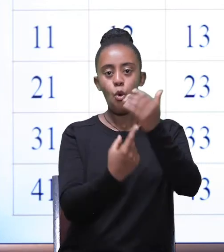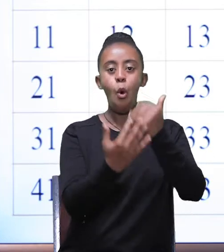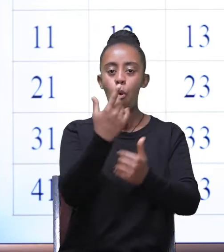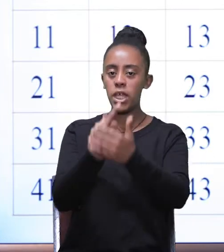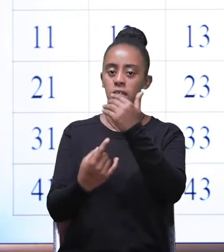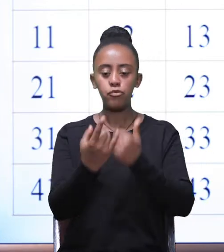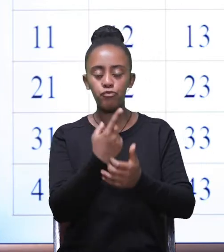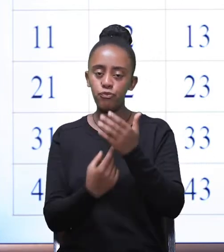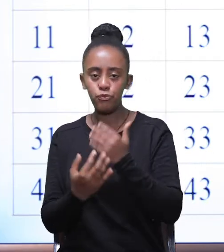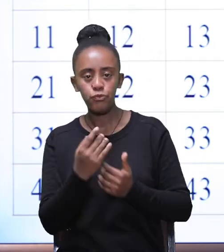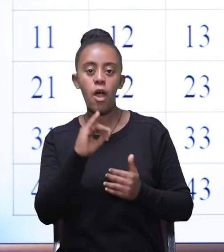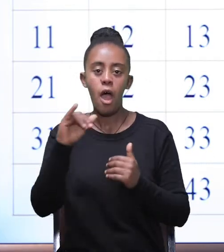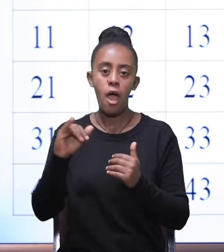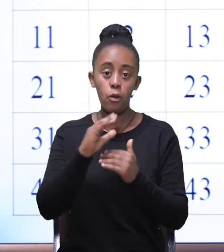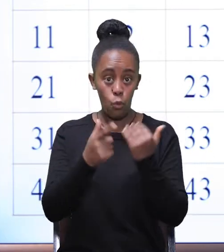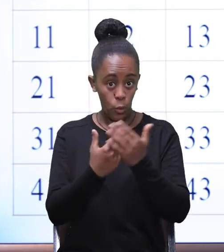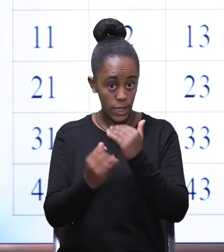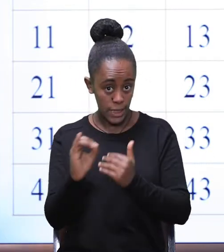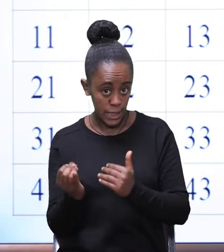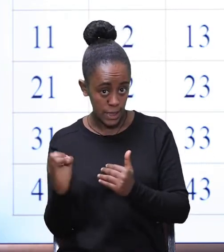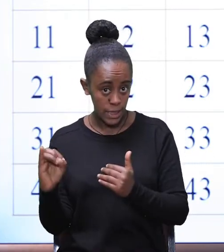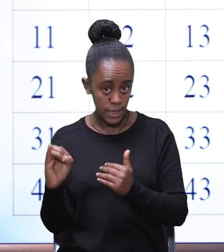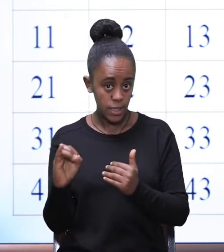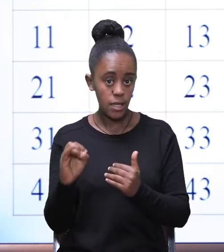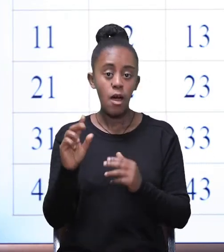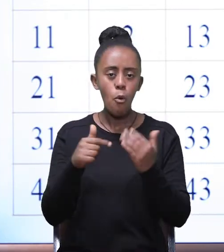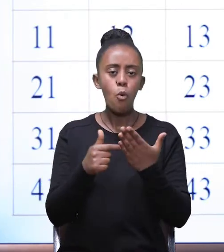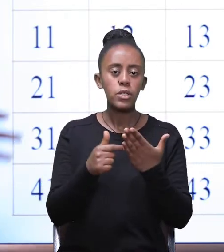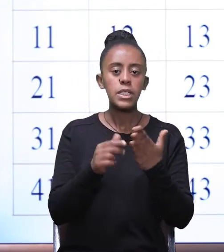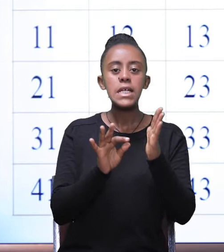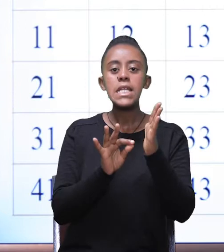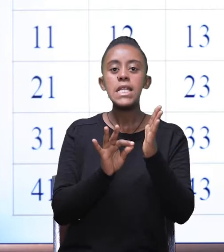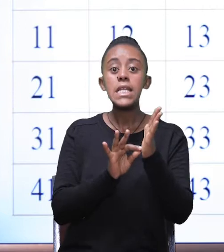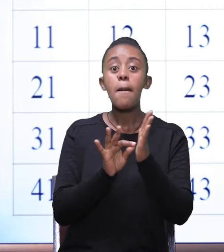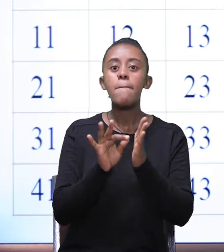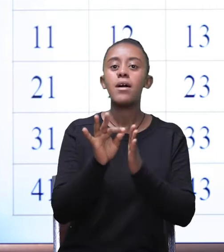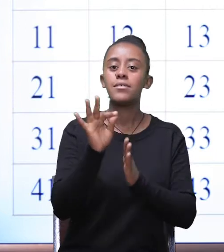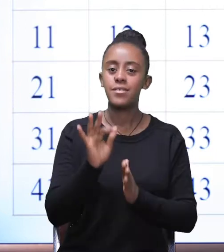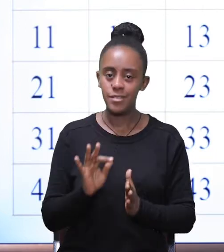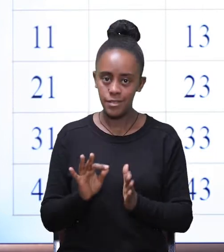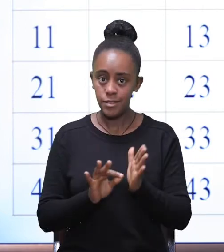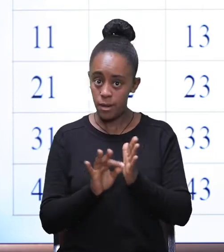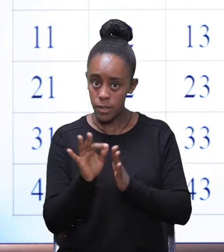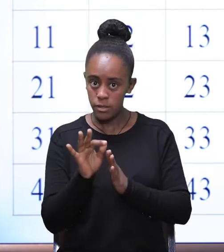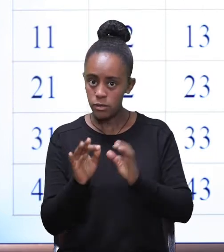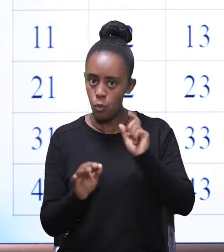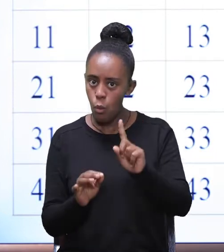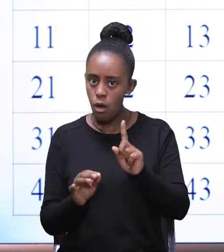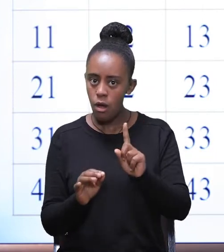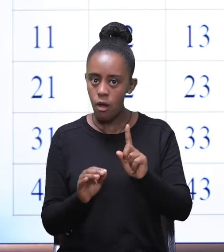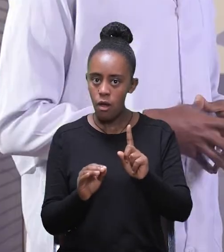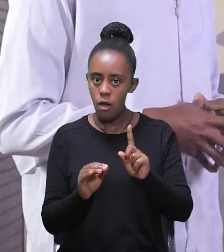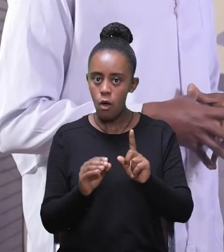The next point is talking about numbers. So, number 1, it says what?